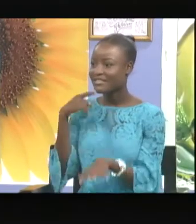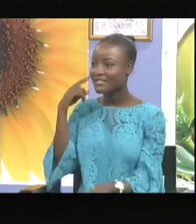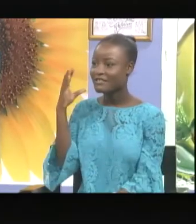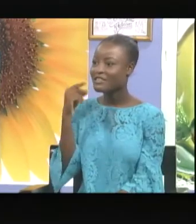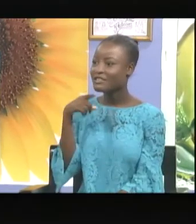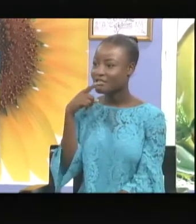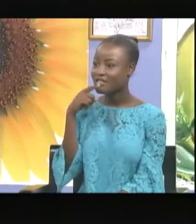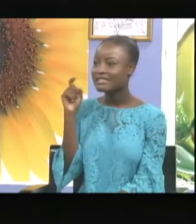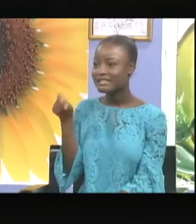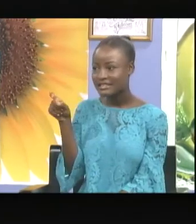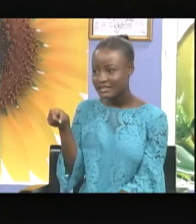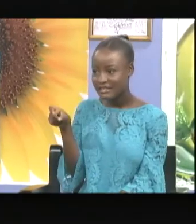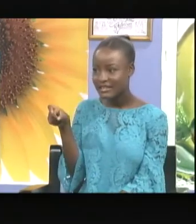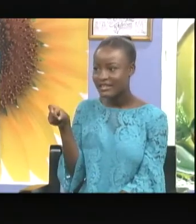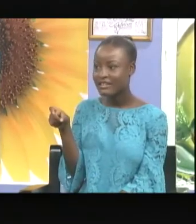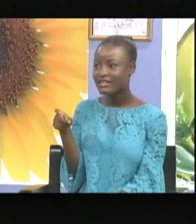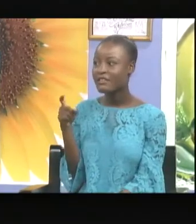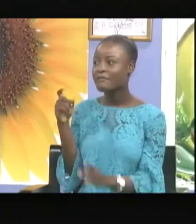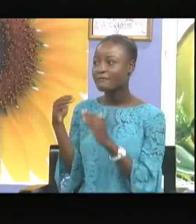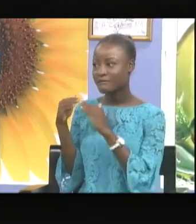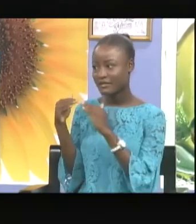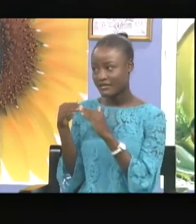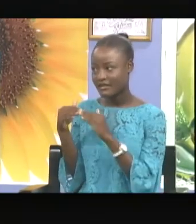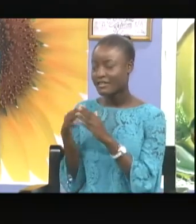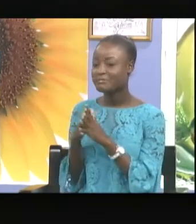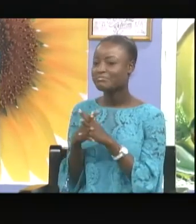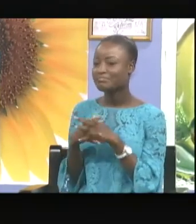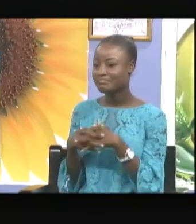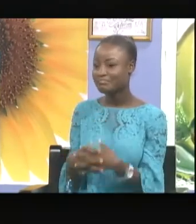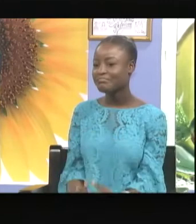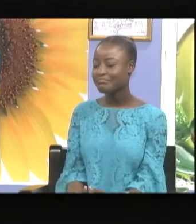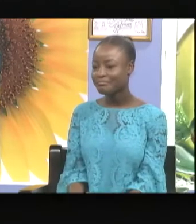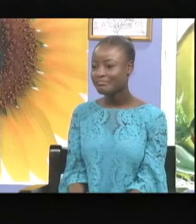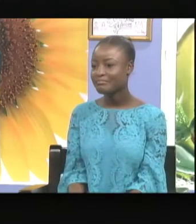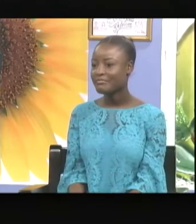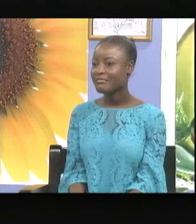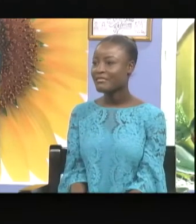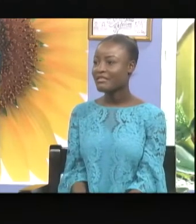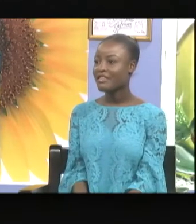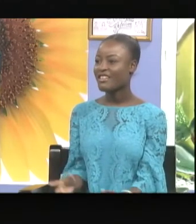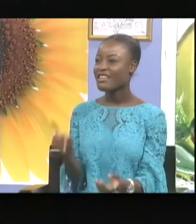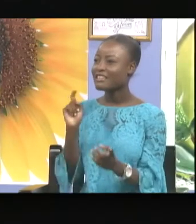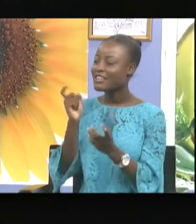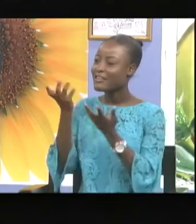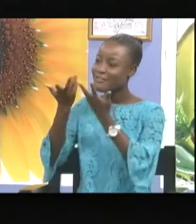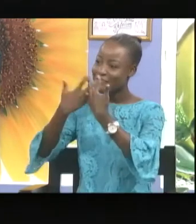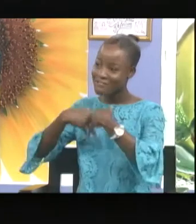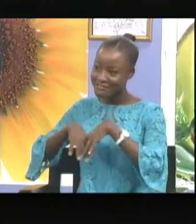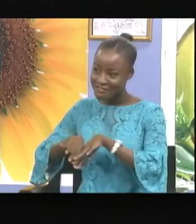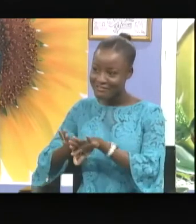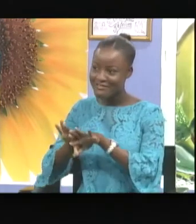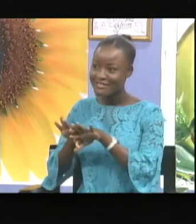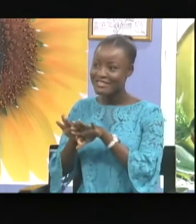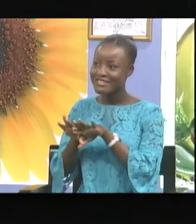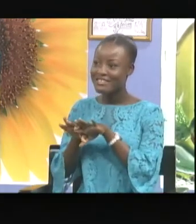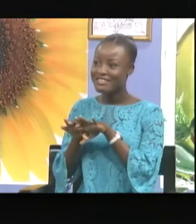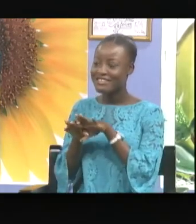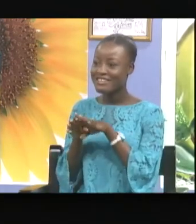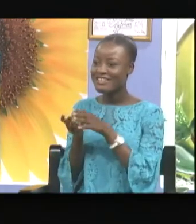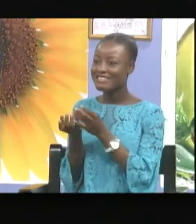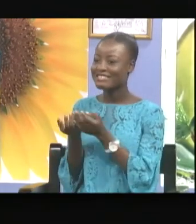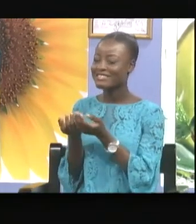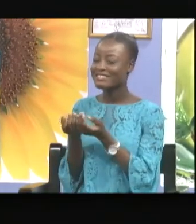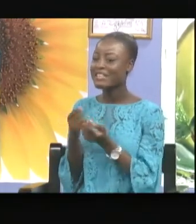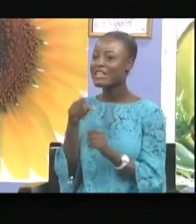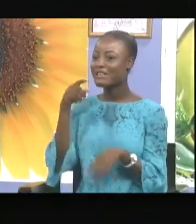we are deaf. We need to be integrated into society. It is fair. Yeah, it's definitely fair. It's more than fair. We need to be